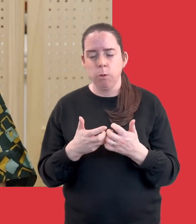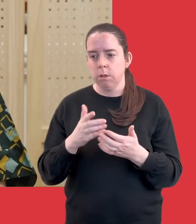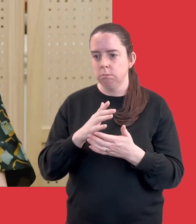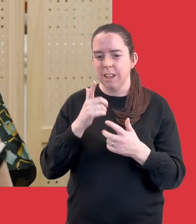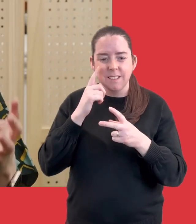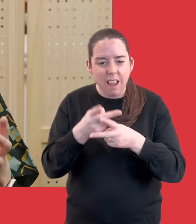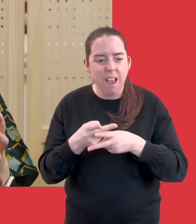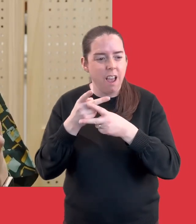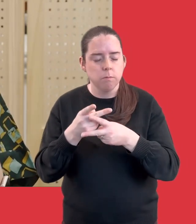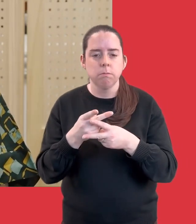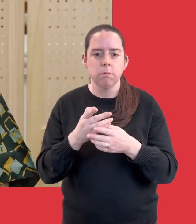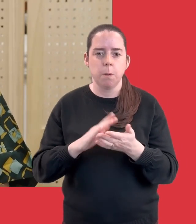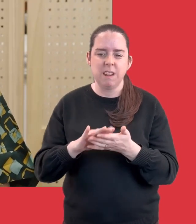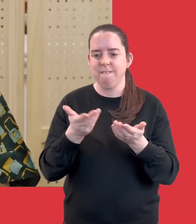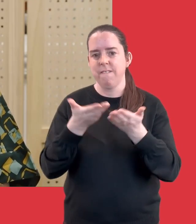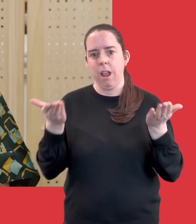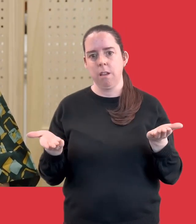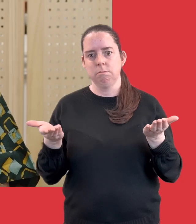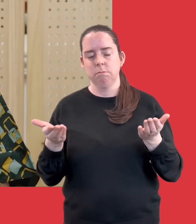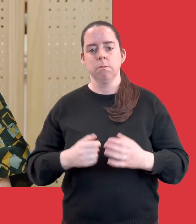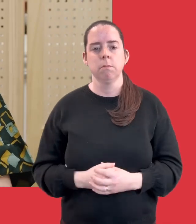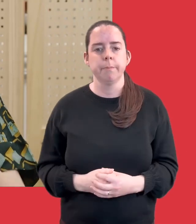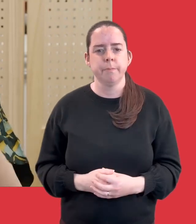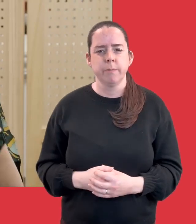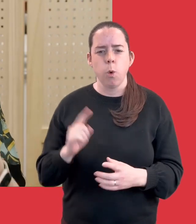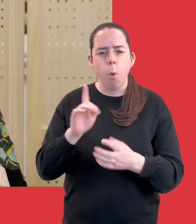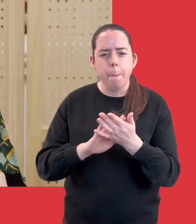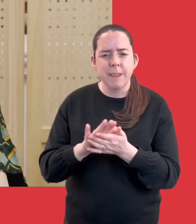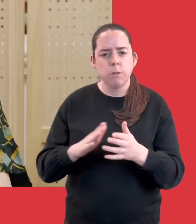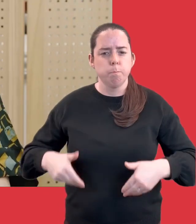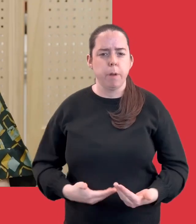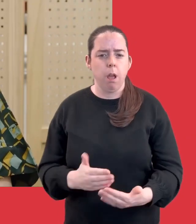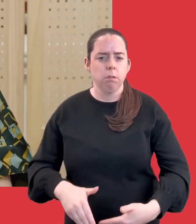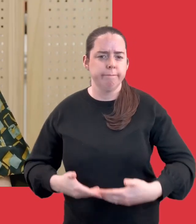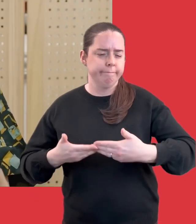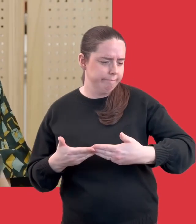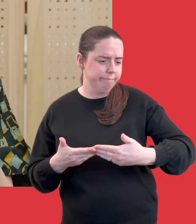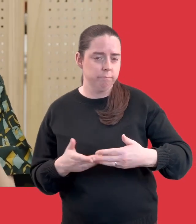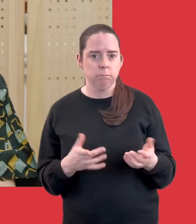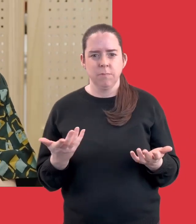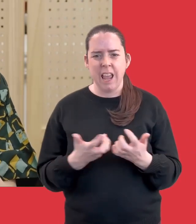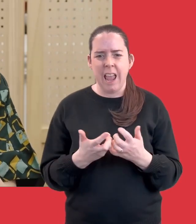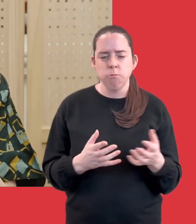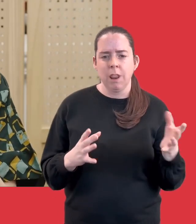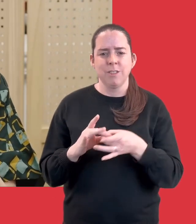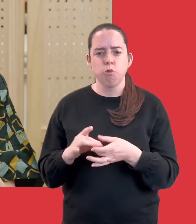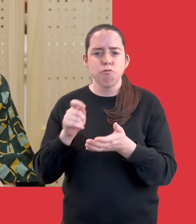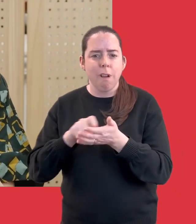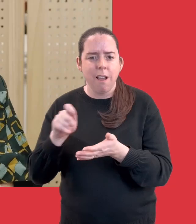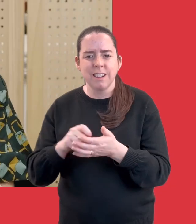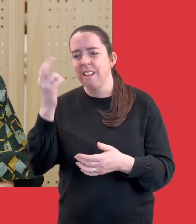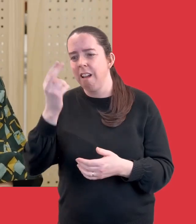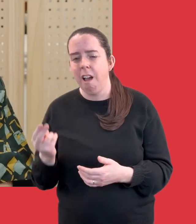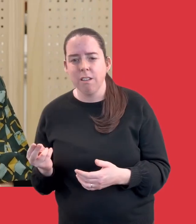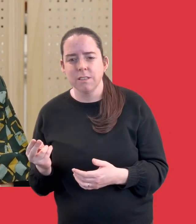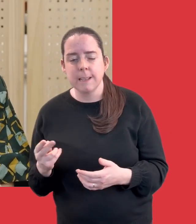that in a way that's equitable, and what does it mean to give birth, and how is that related to writing